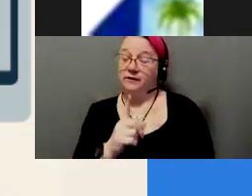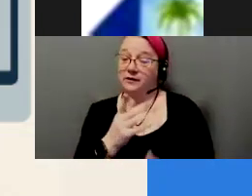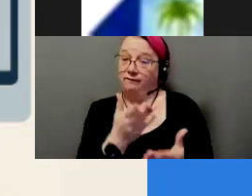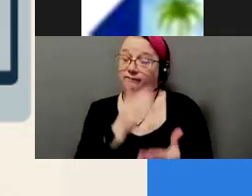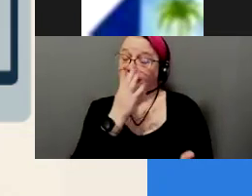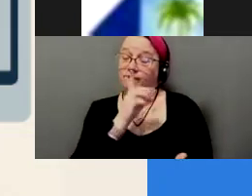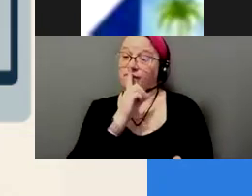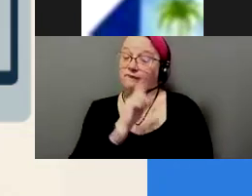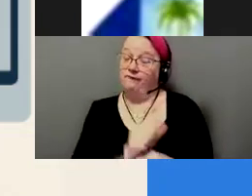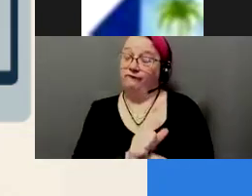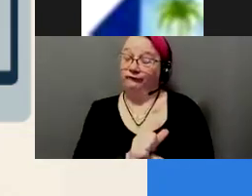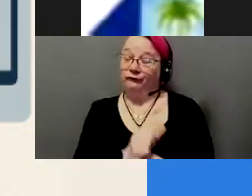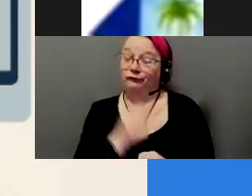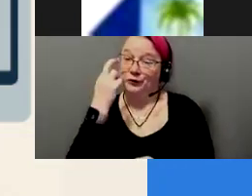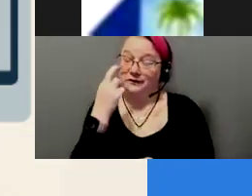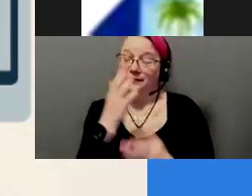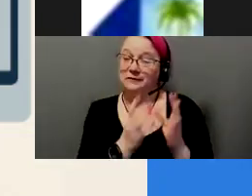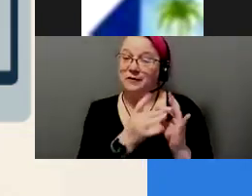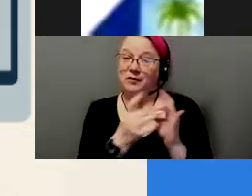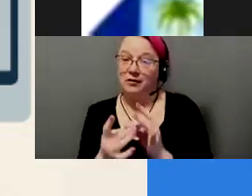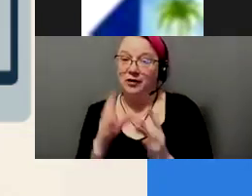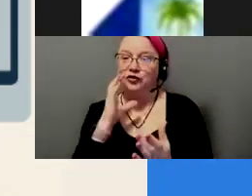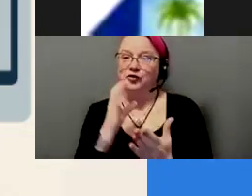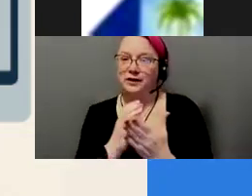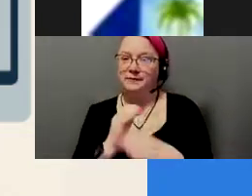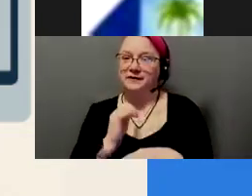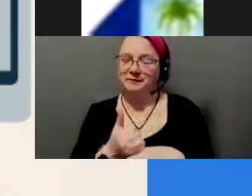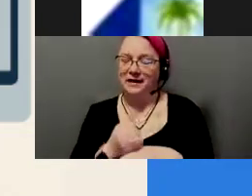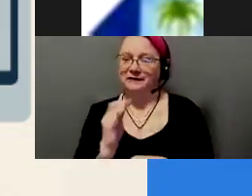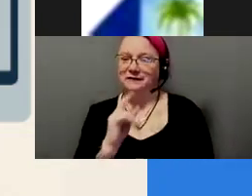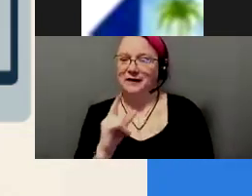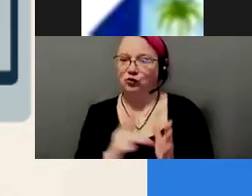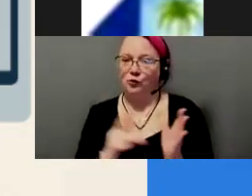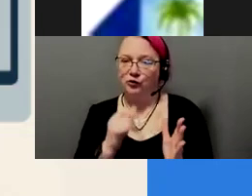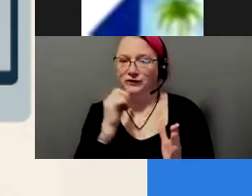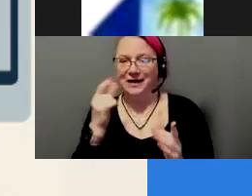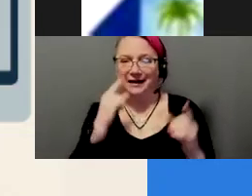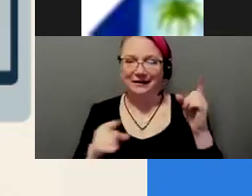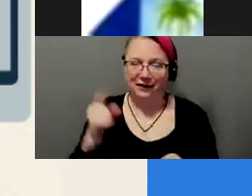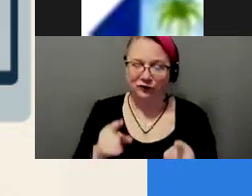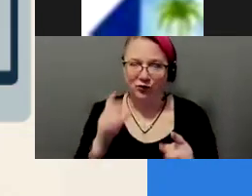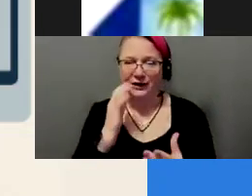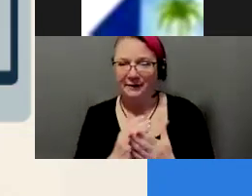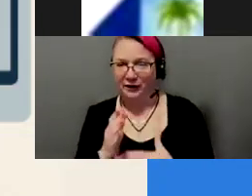that, some of which connect directly to image-based sexual abuse, non-consensual image sharing,